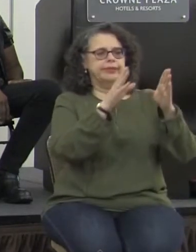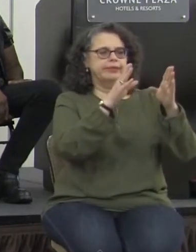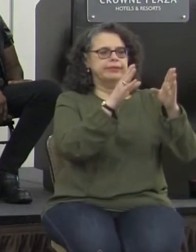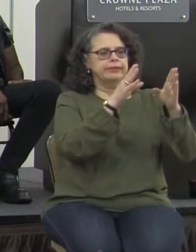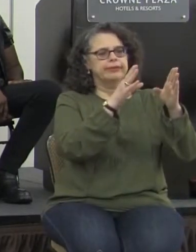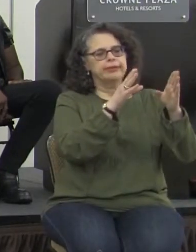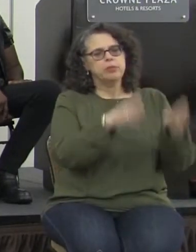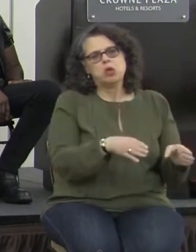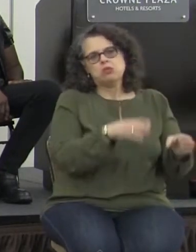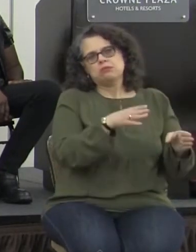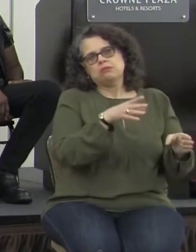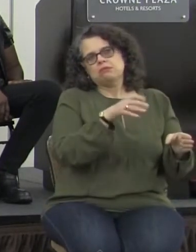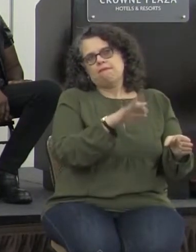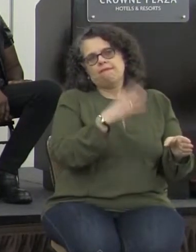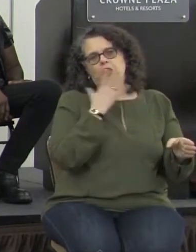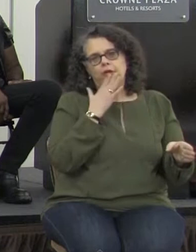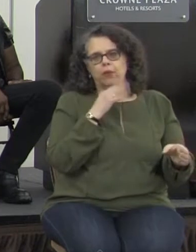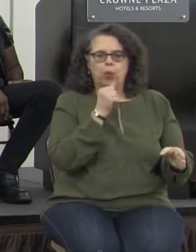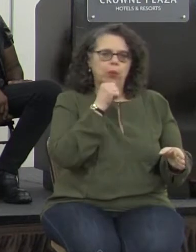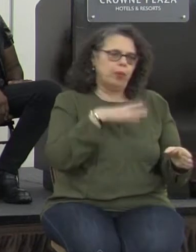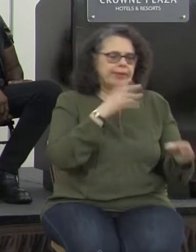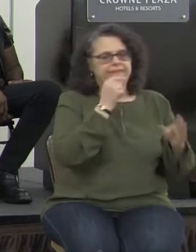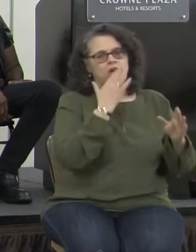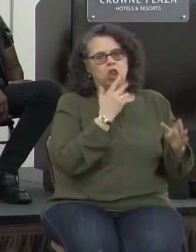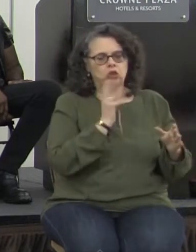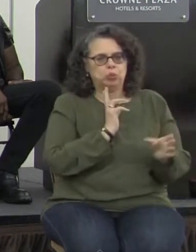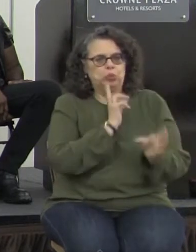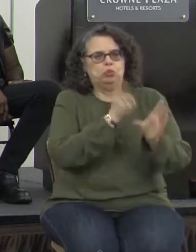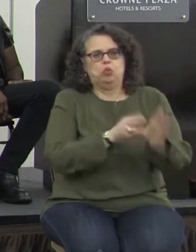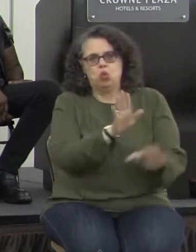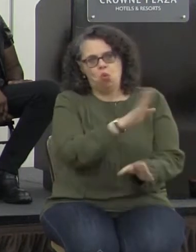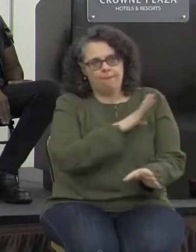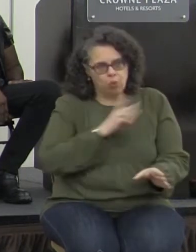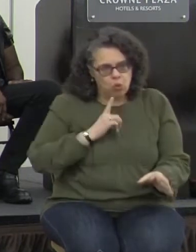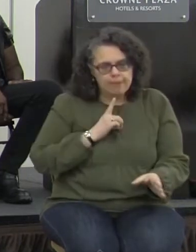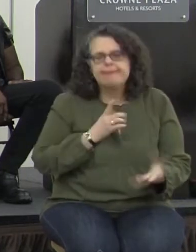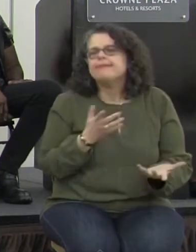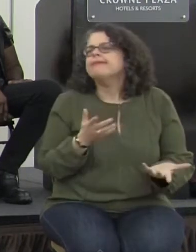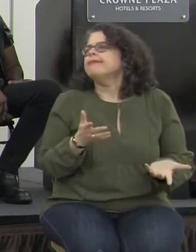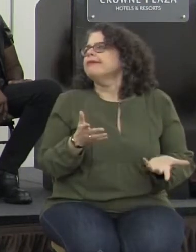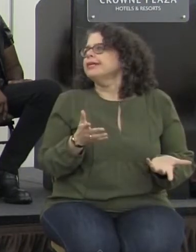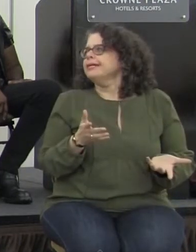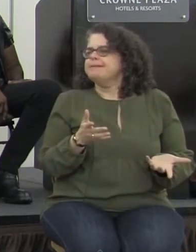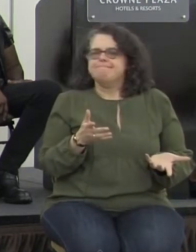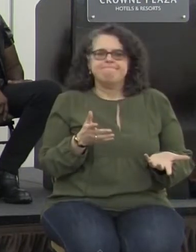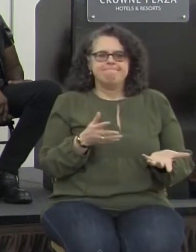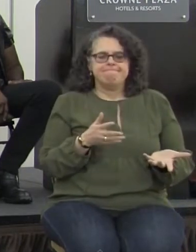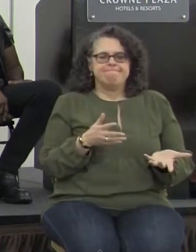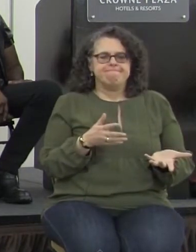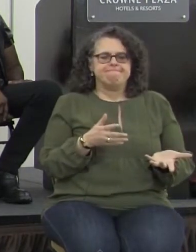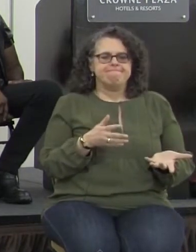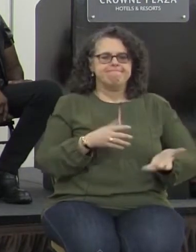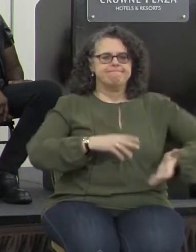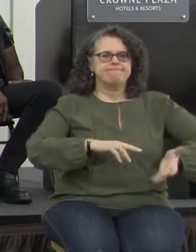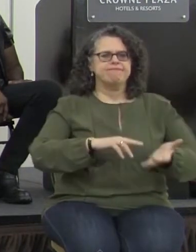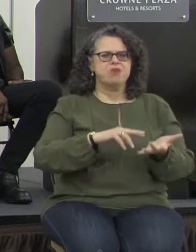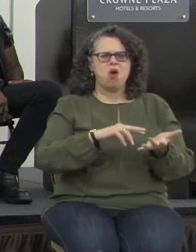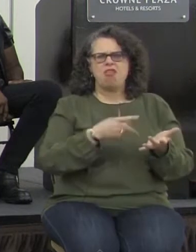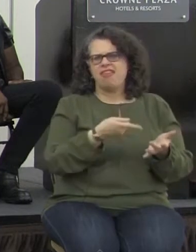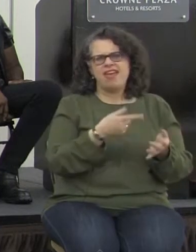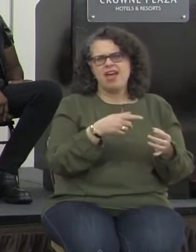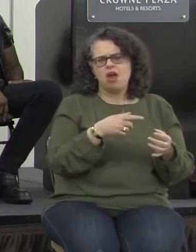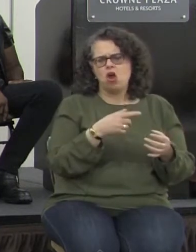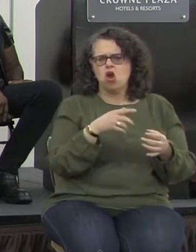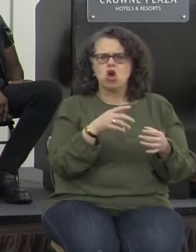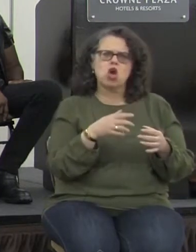person of color to be on this board or in the organization, they're not there as a token to fill